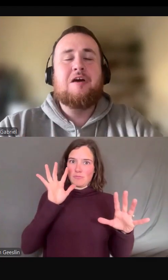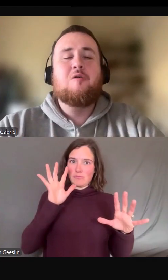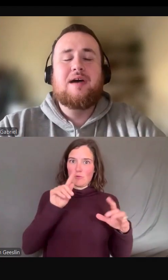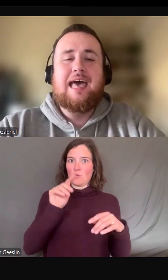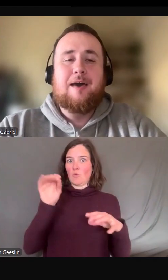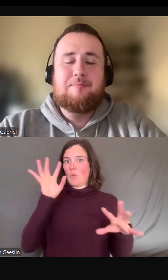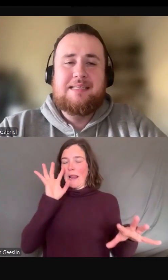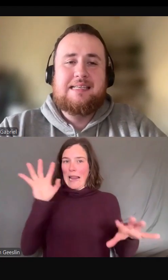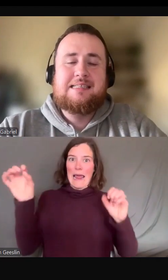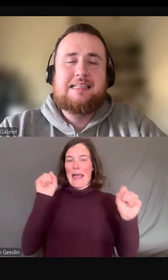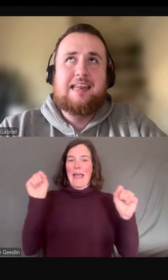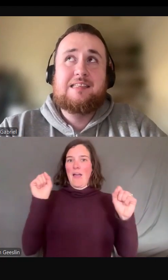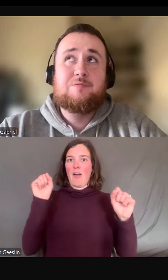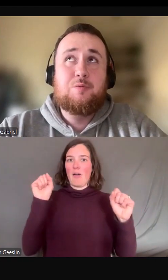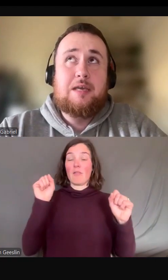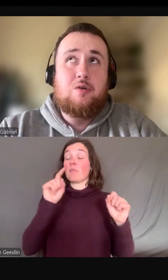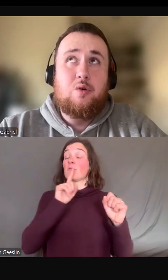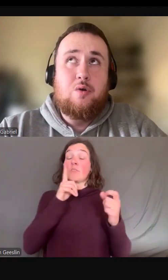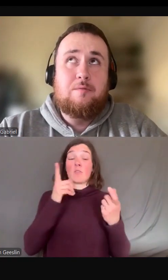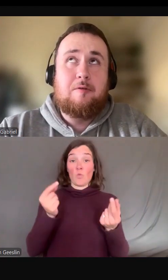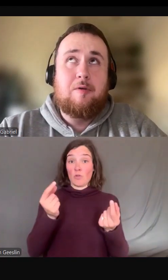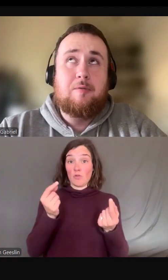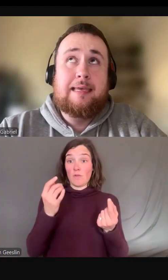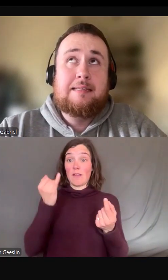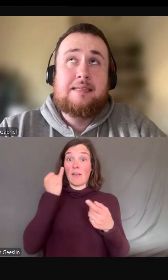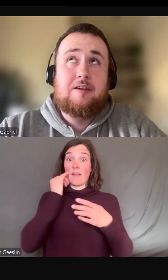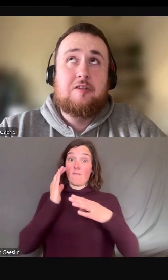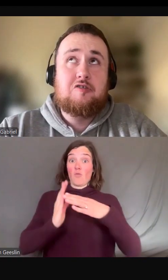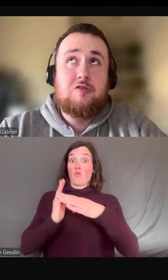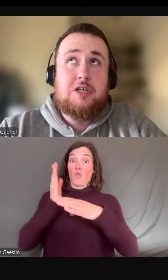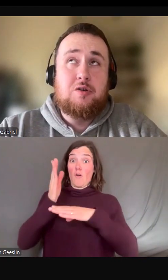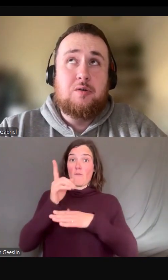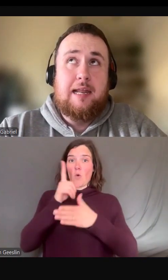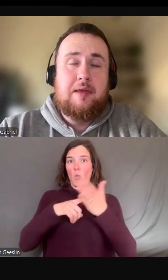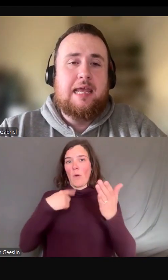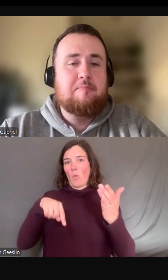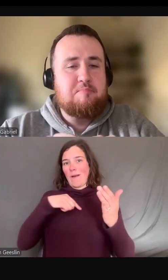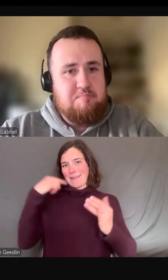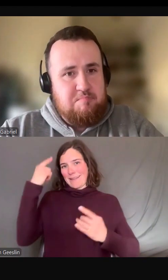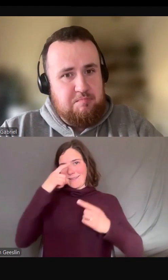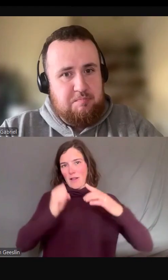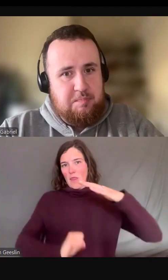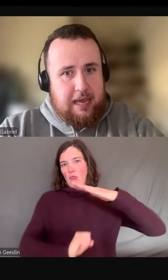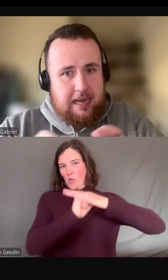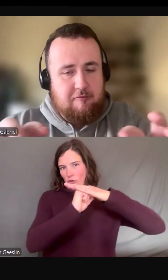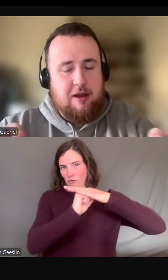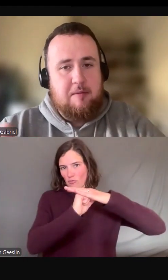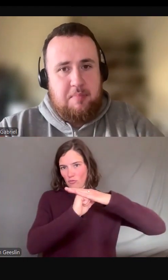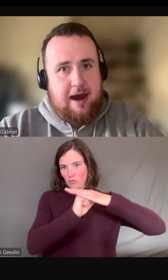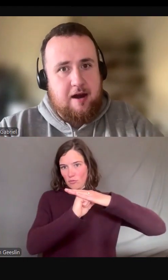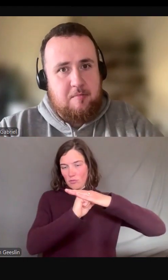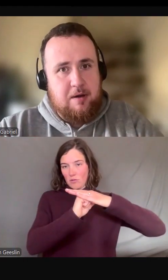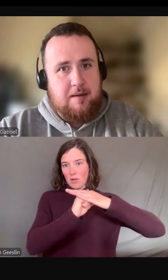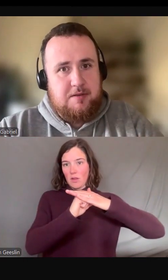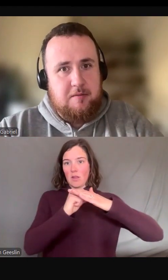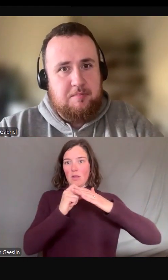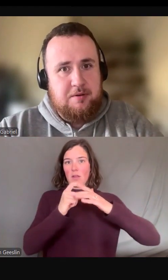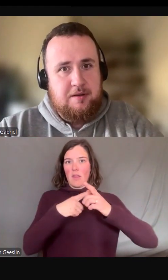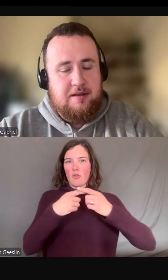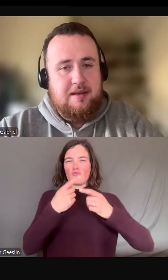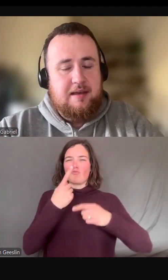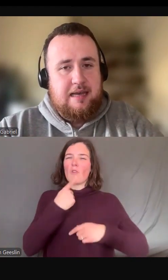but what happens is if we go over what we consider the threshold limit, a big red bar pops